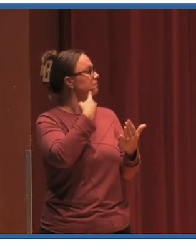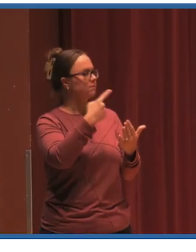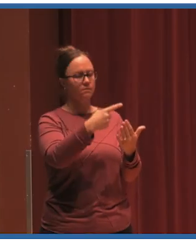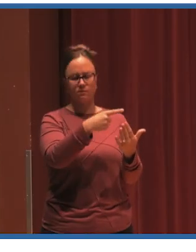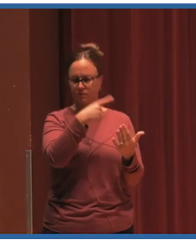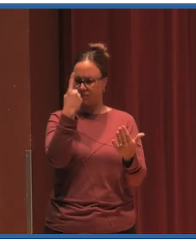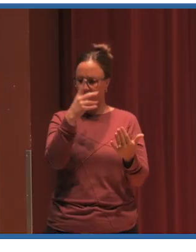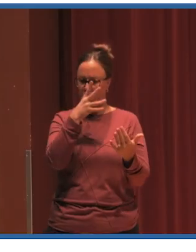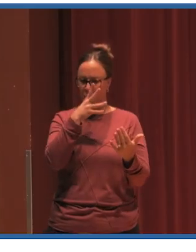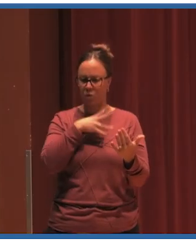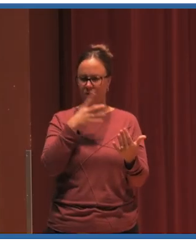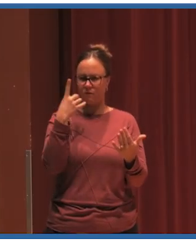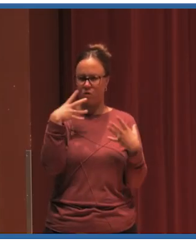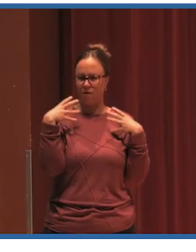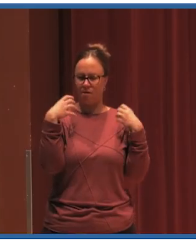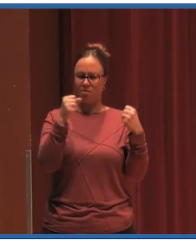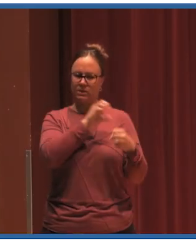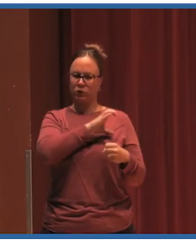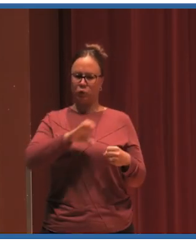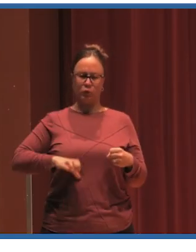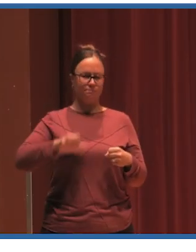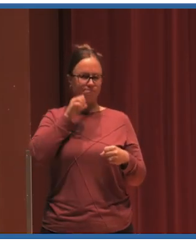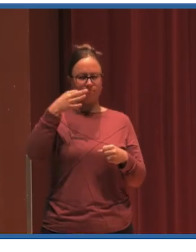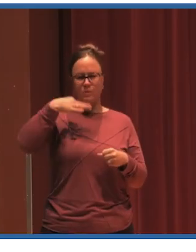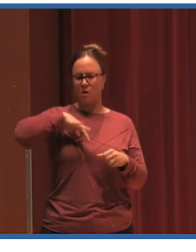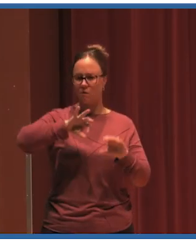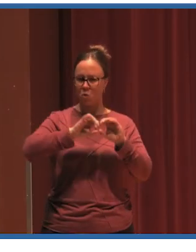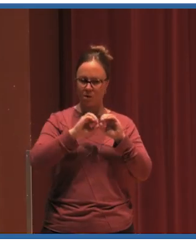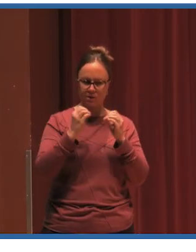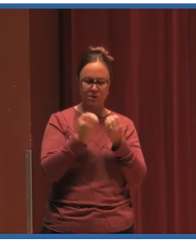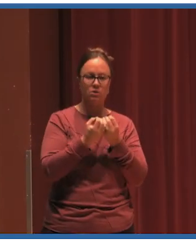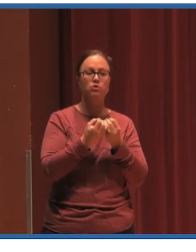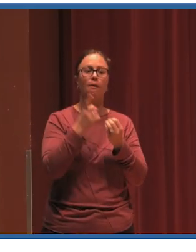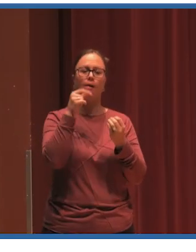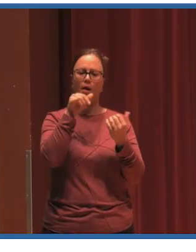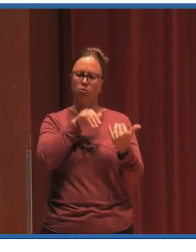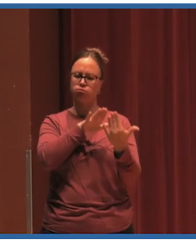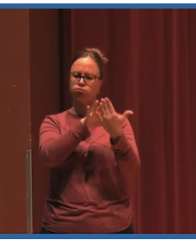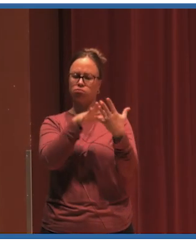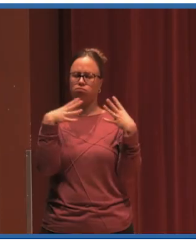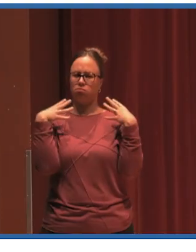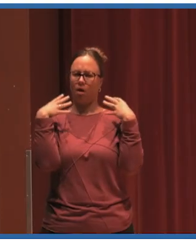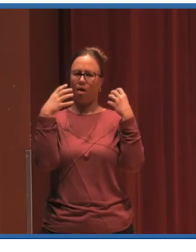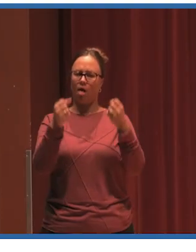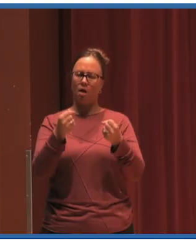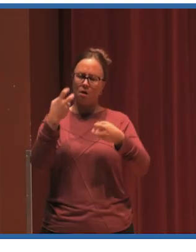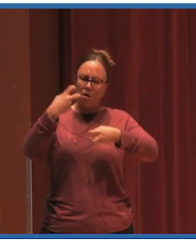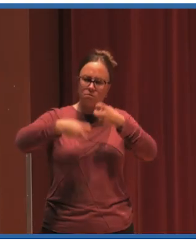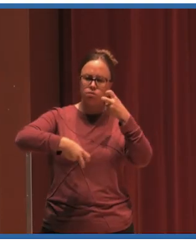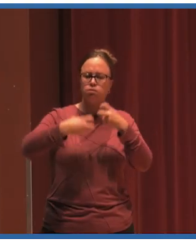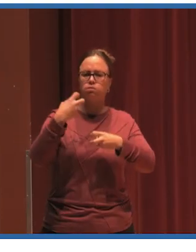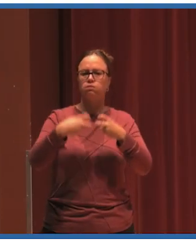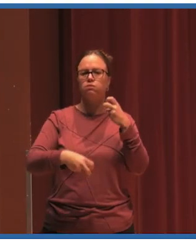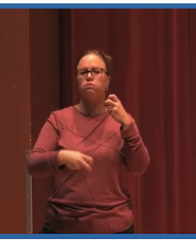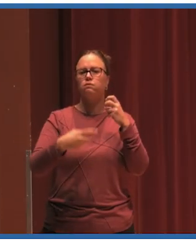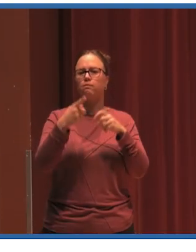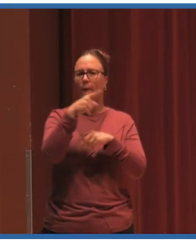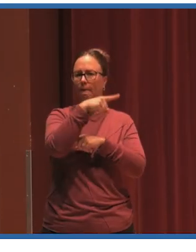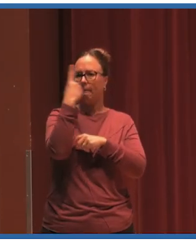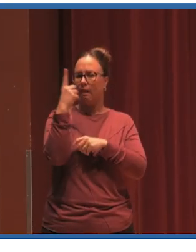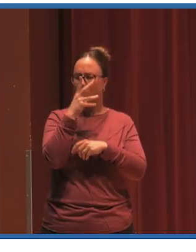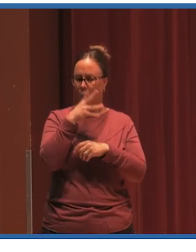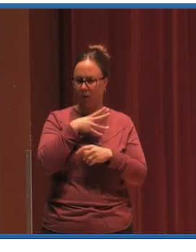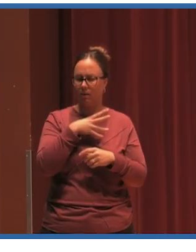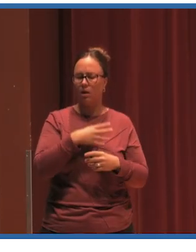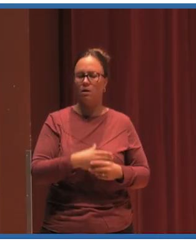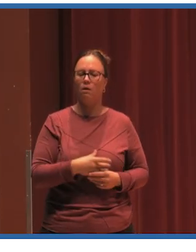is a Christian-led nonprofit organization that addresses health disparities of Black women in the greater Des Moines area.